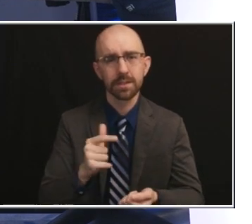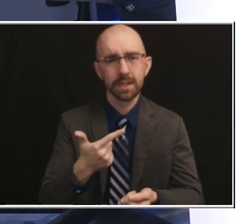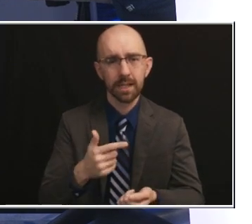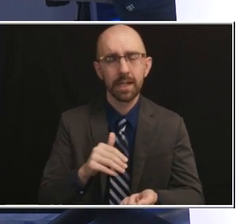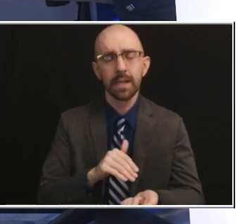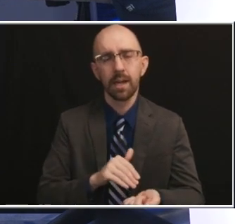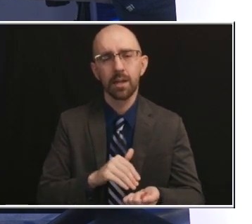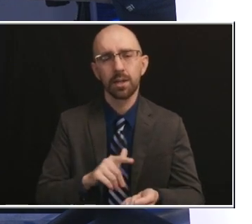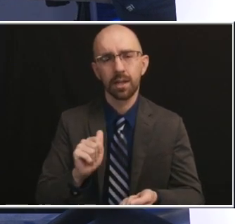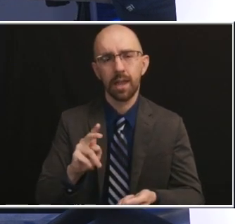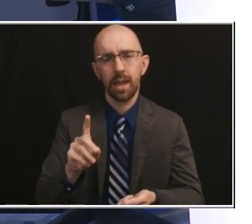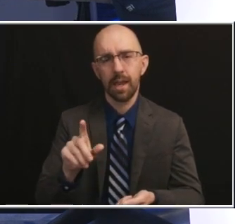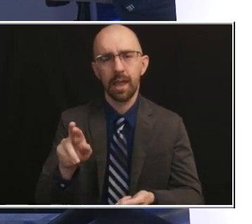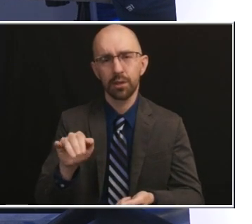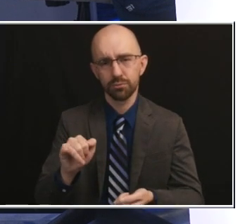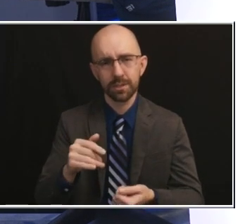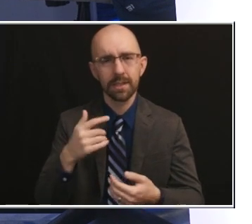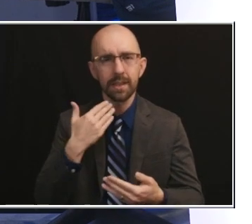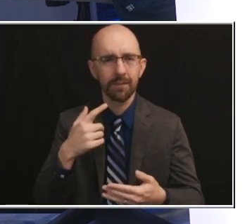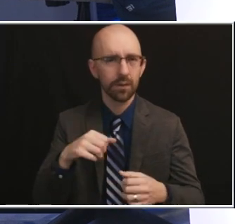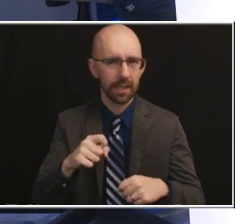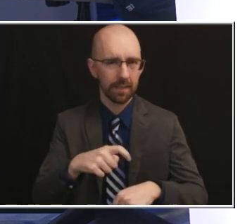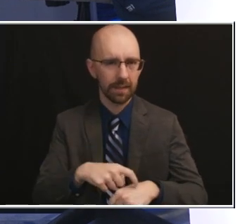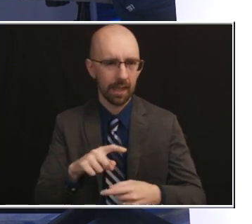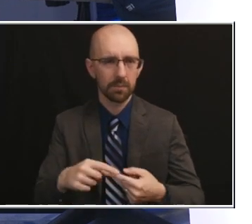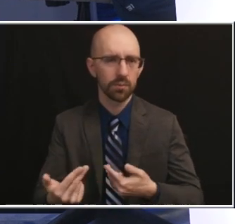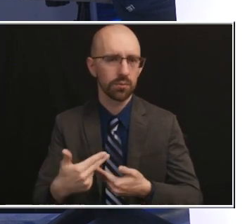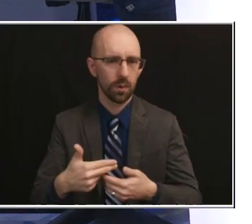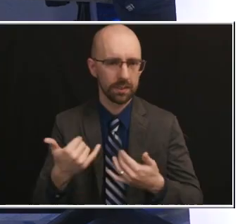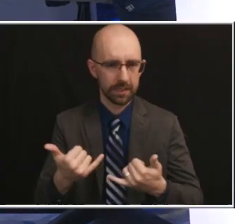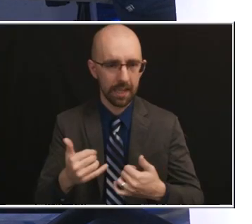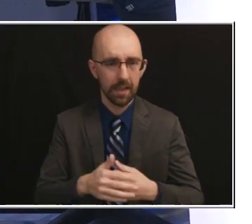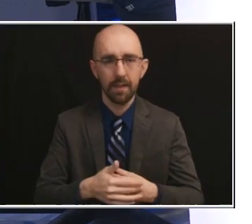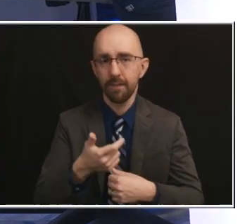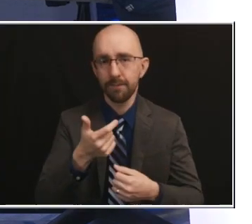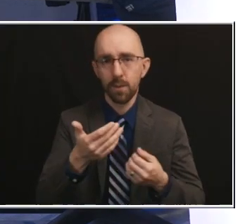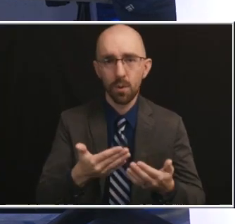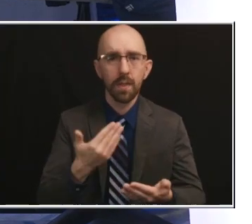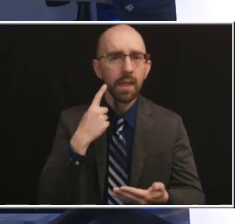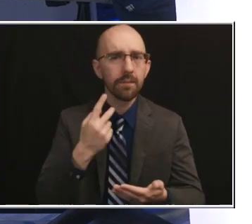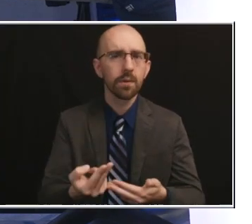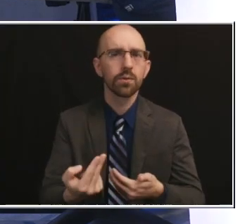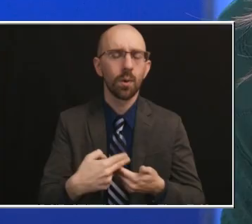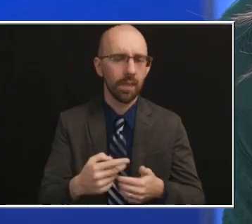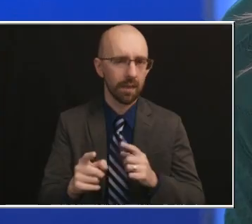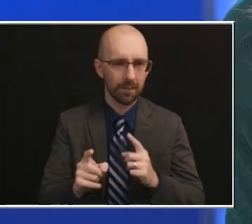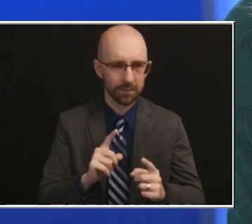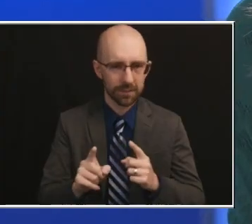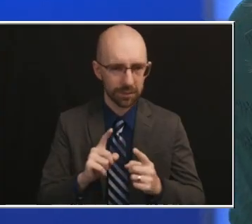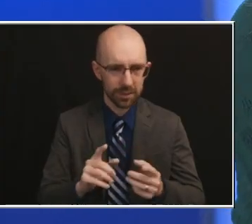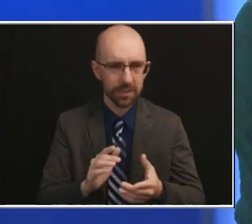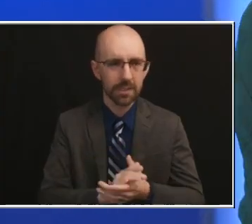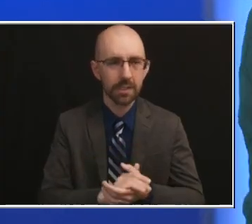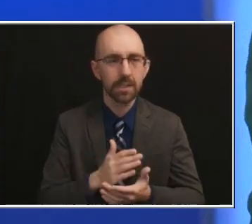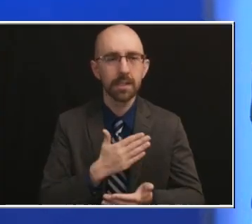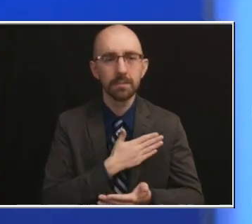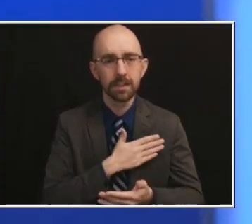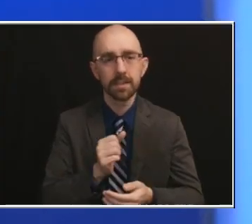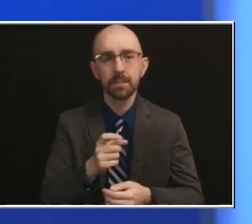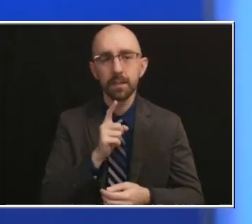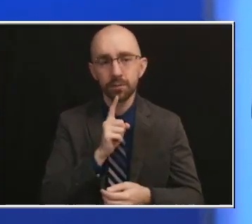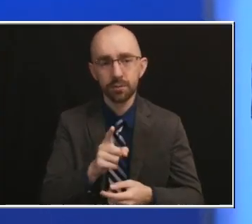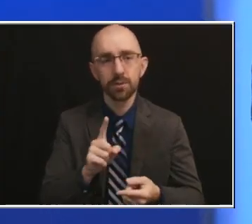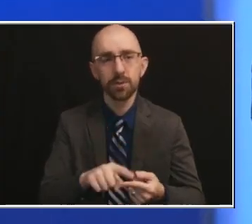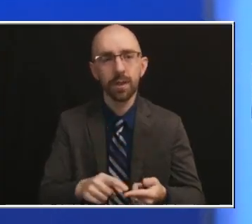so much for taking time to join us today. And to our viewers, thank you for joining the conversation. Please be sure to thank